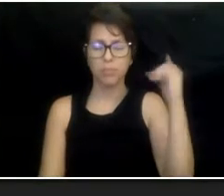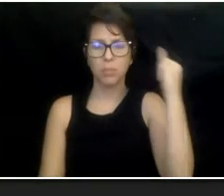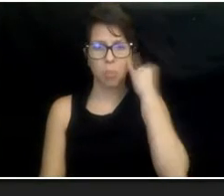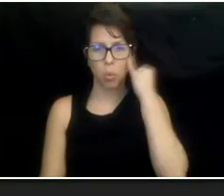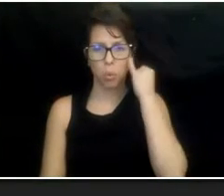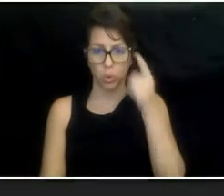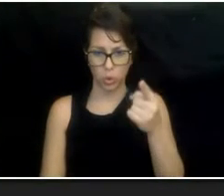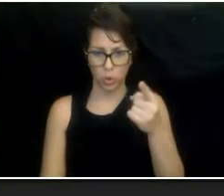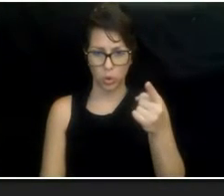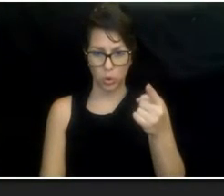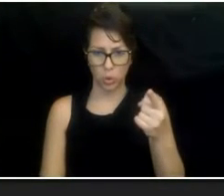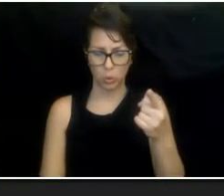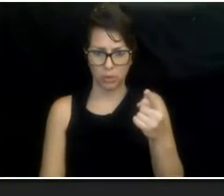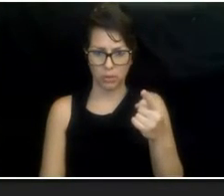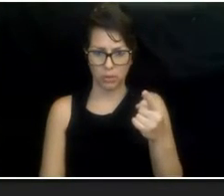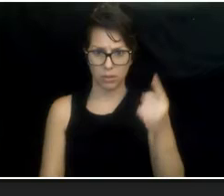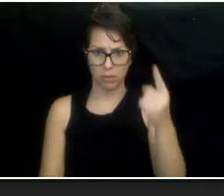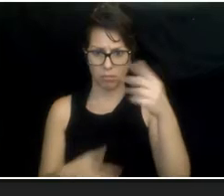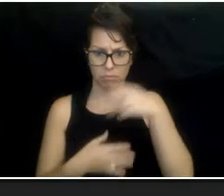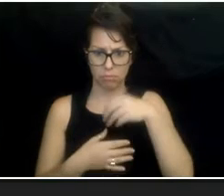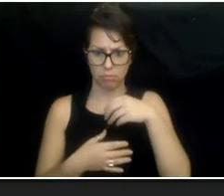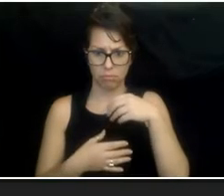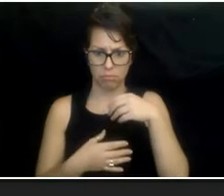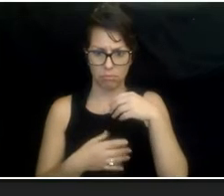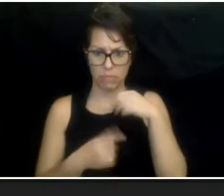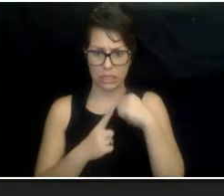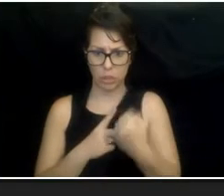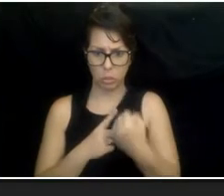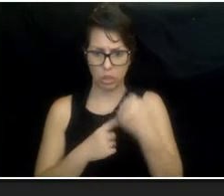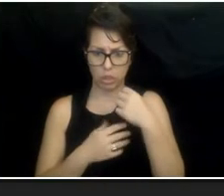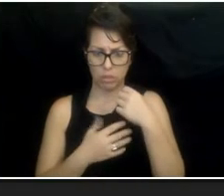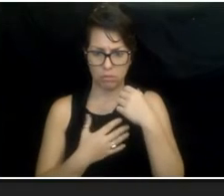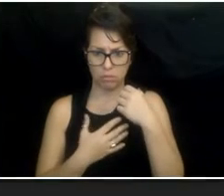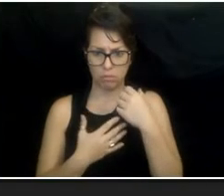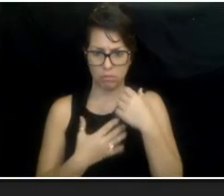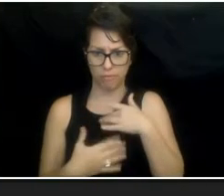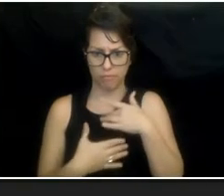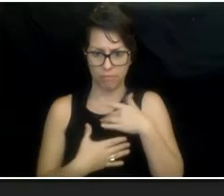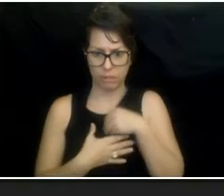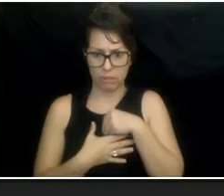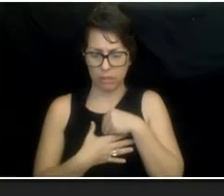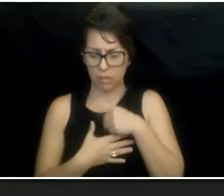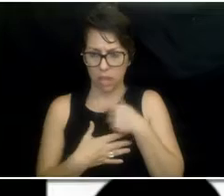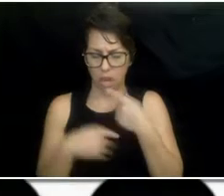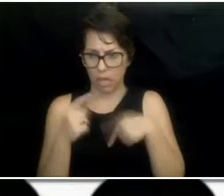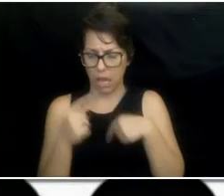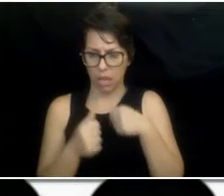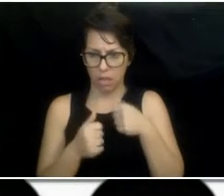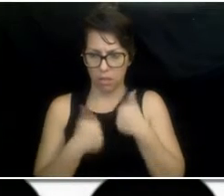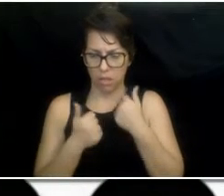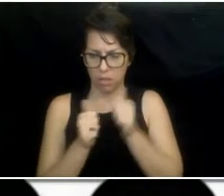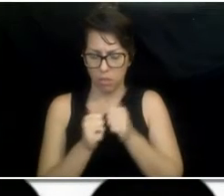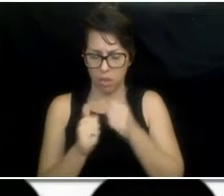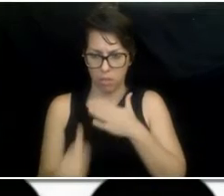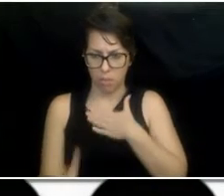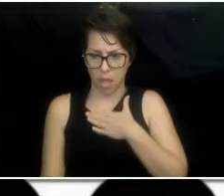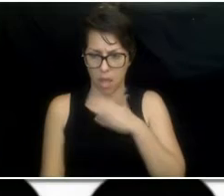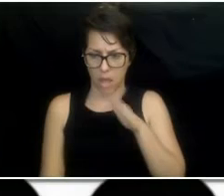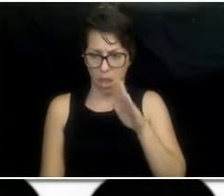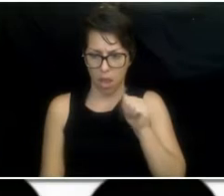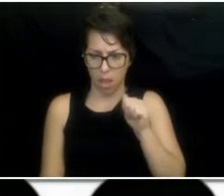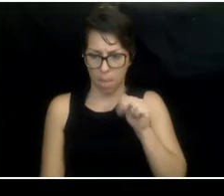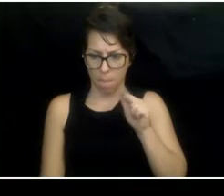leave that day and what you're saying is that there are there's shelter housing available I'm expired